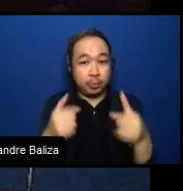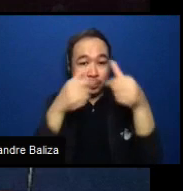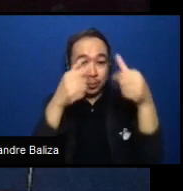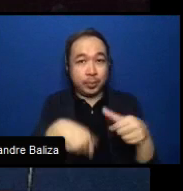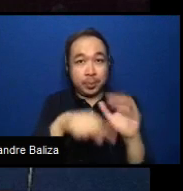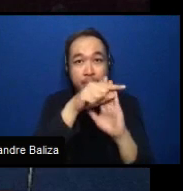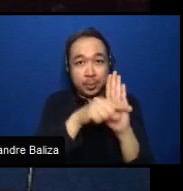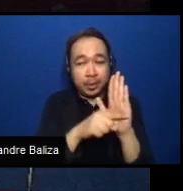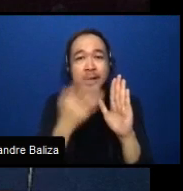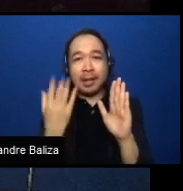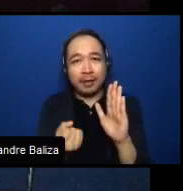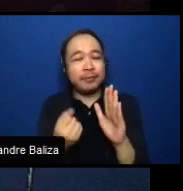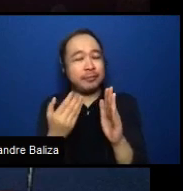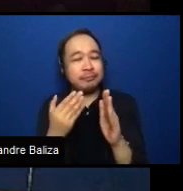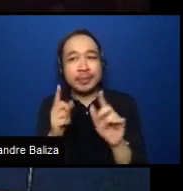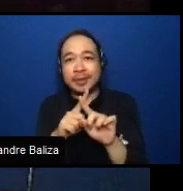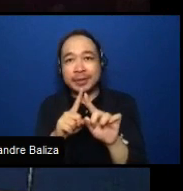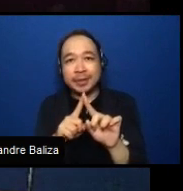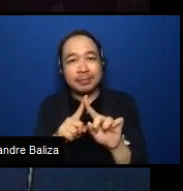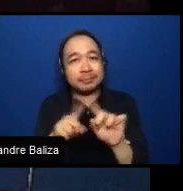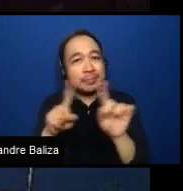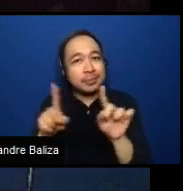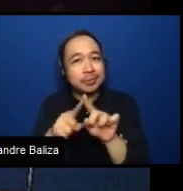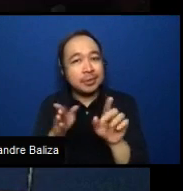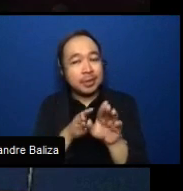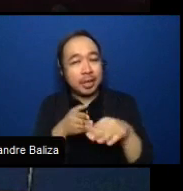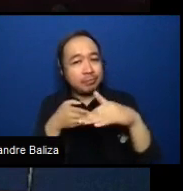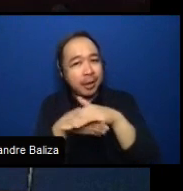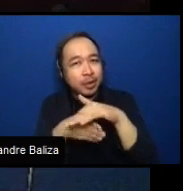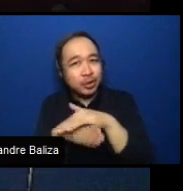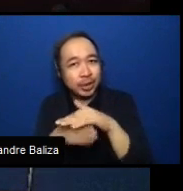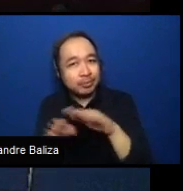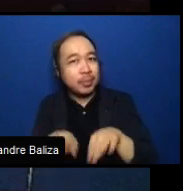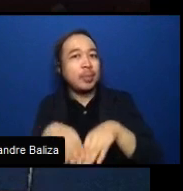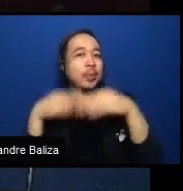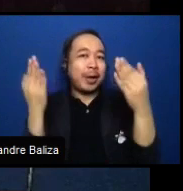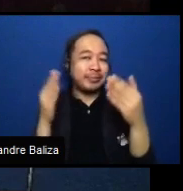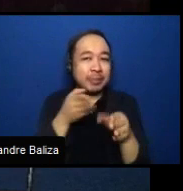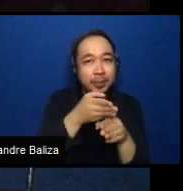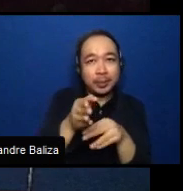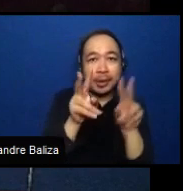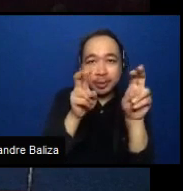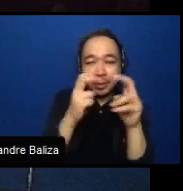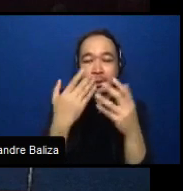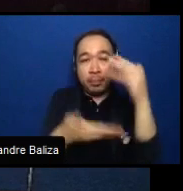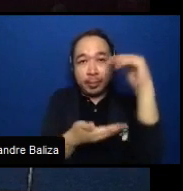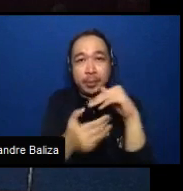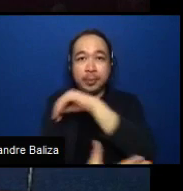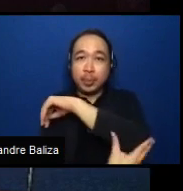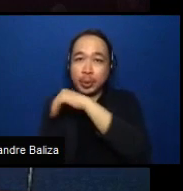points to make it even more inclusive, including thematic areas on poverty eradication and employment,